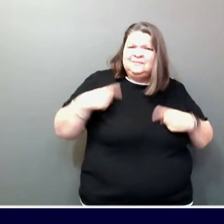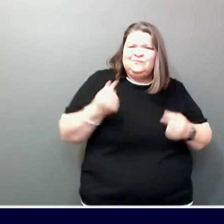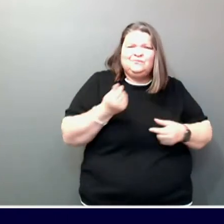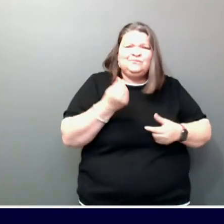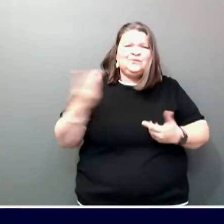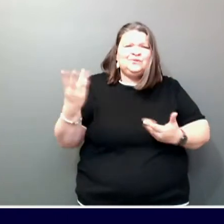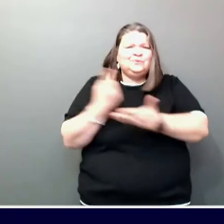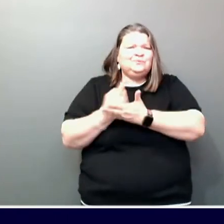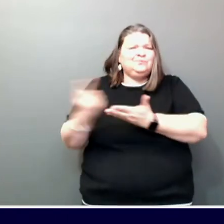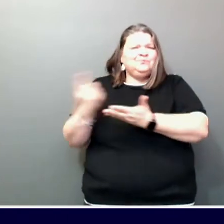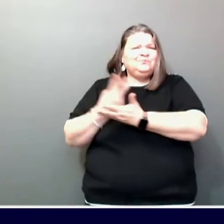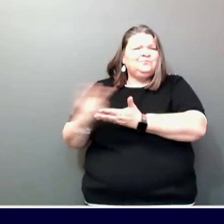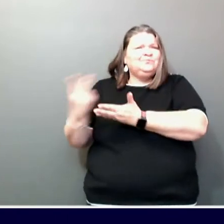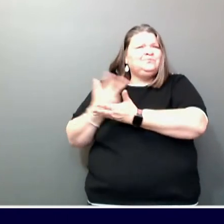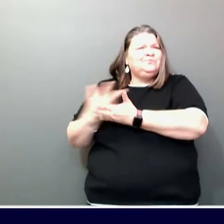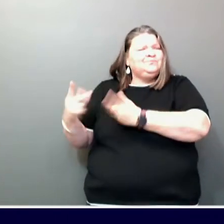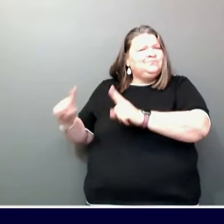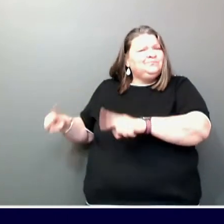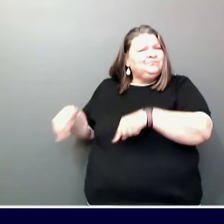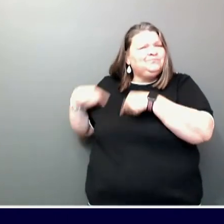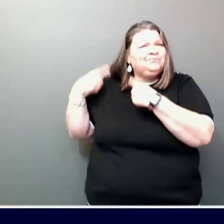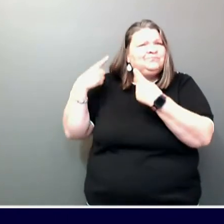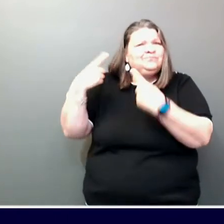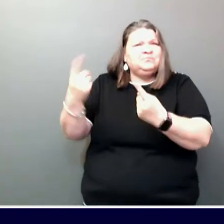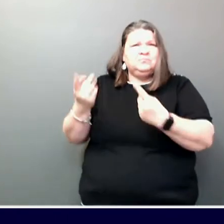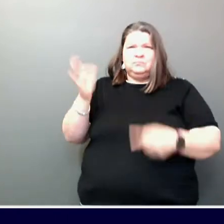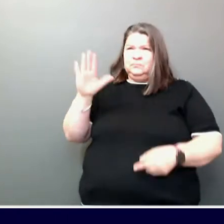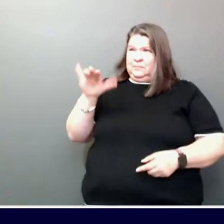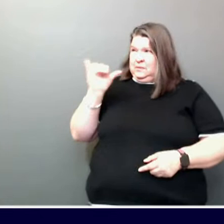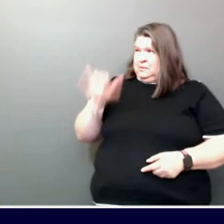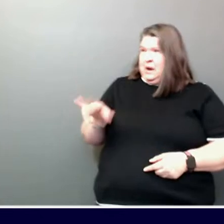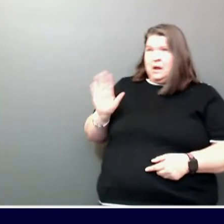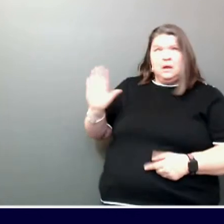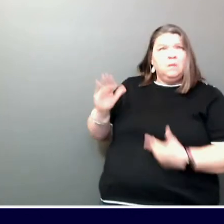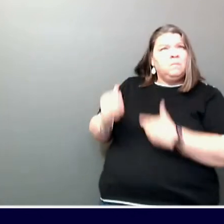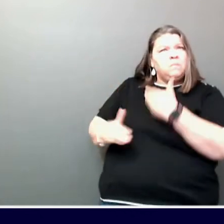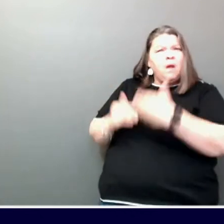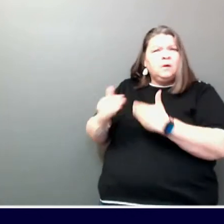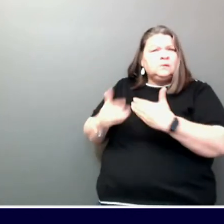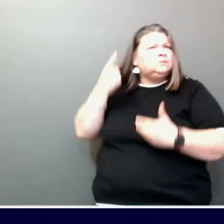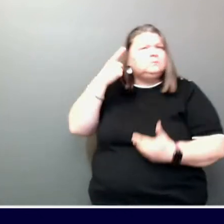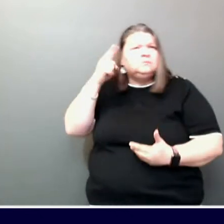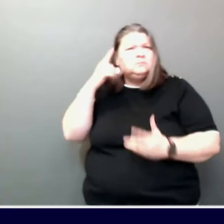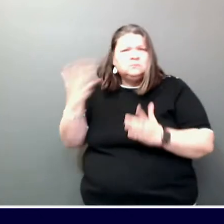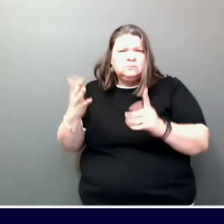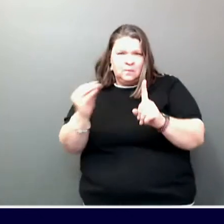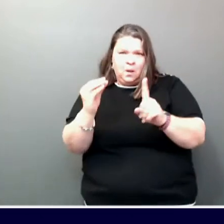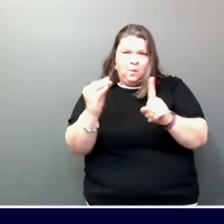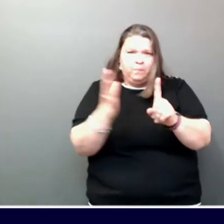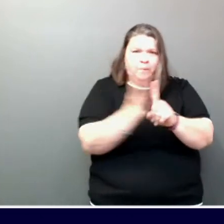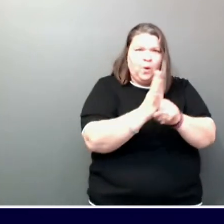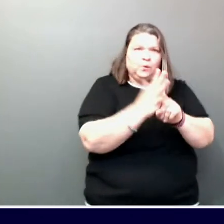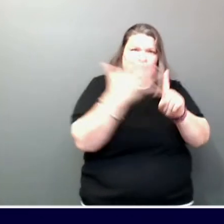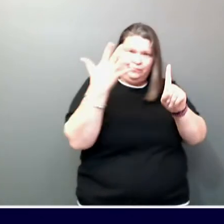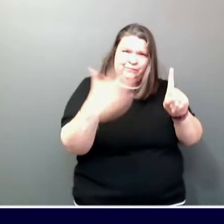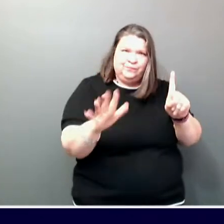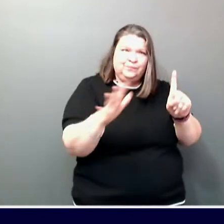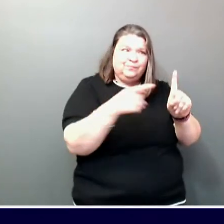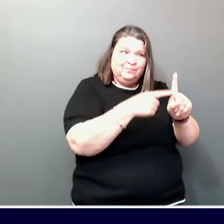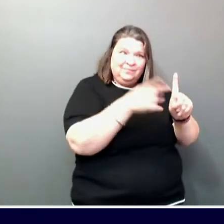of identifying close contacts of people with COVID-19 and reaching out to them to let them know that they've been